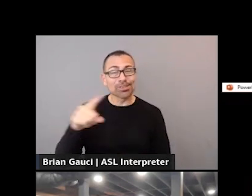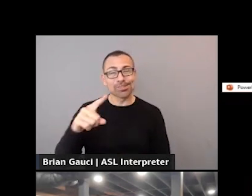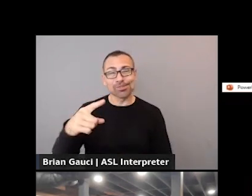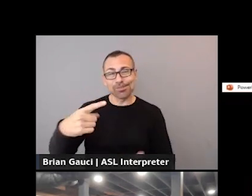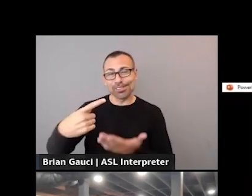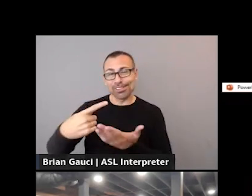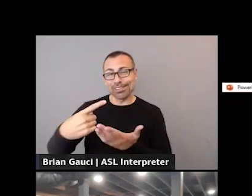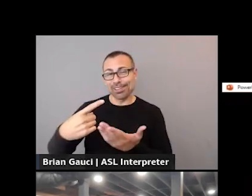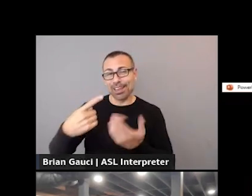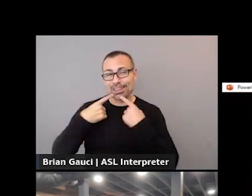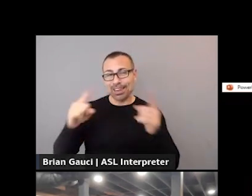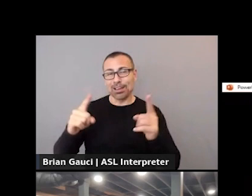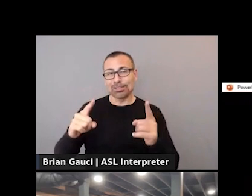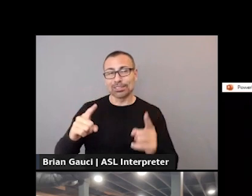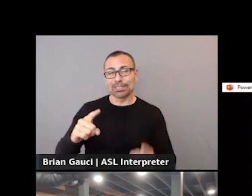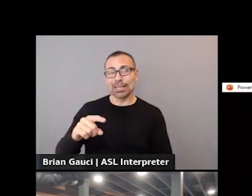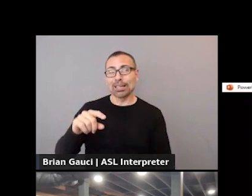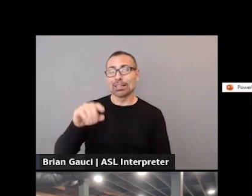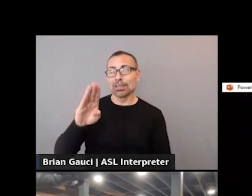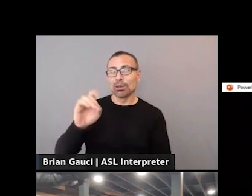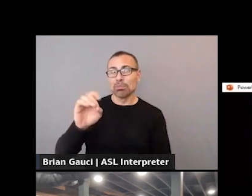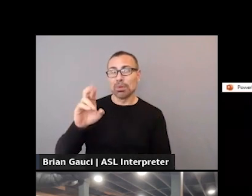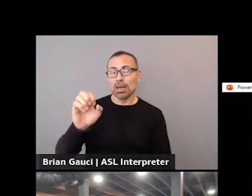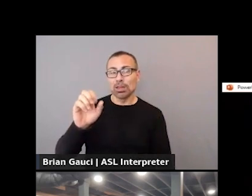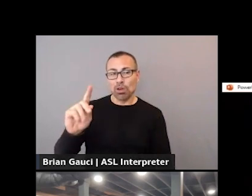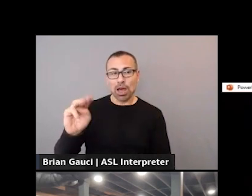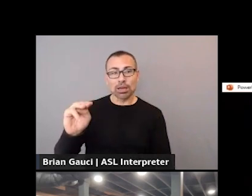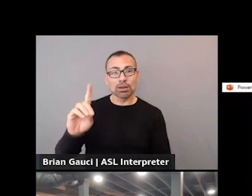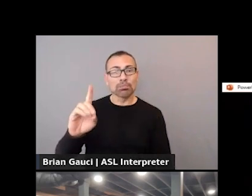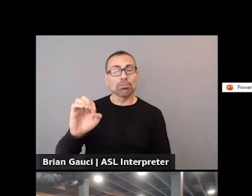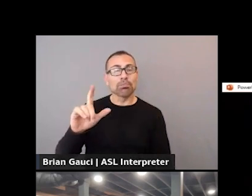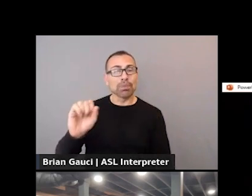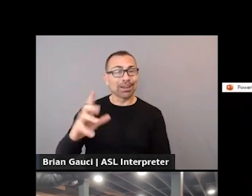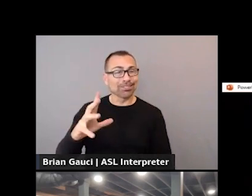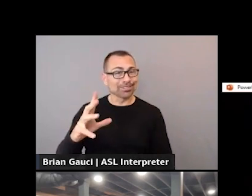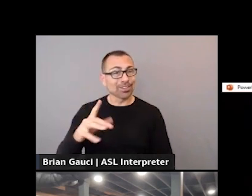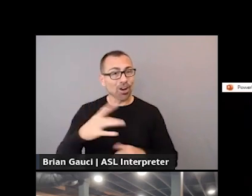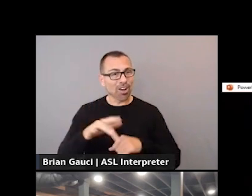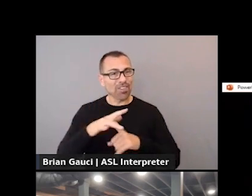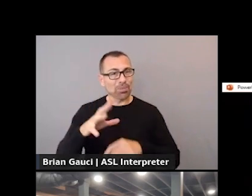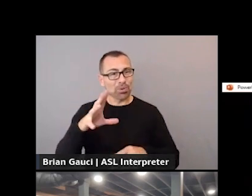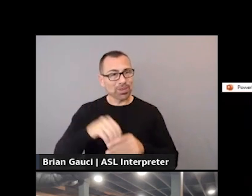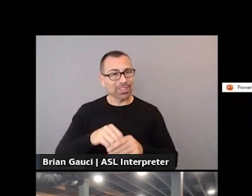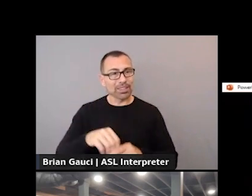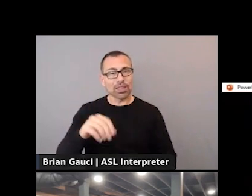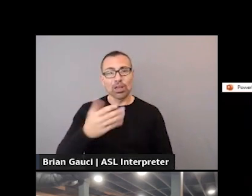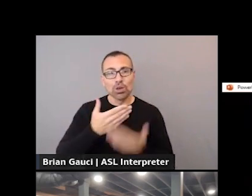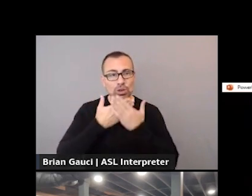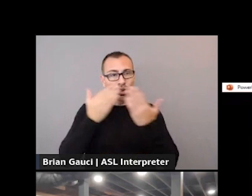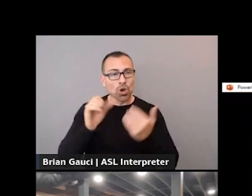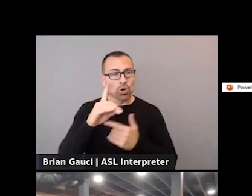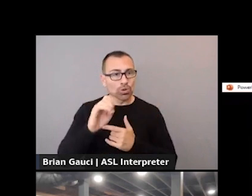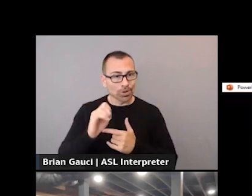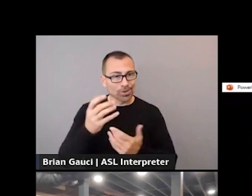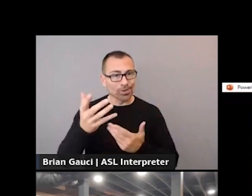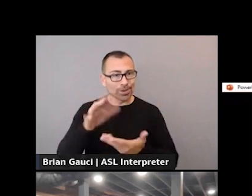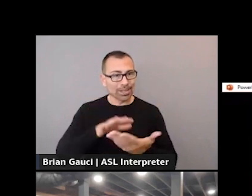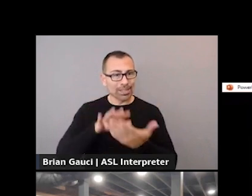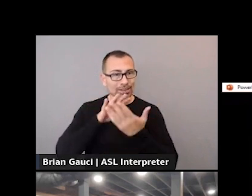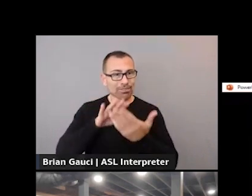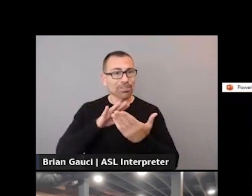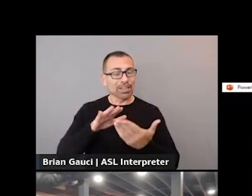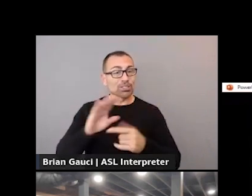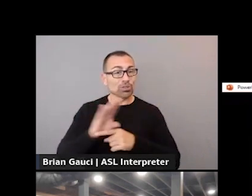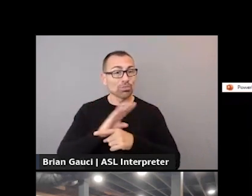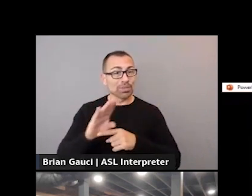are available through the no code interface. So you can, business analysts can work with them, and you can also do RAG as well. So